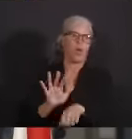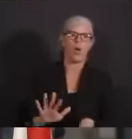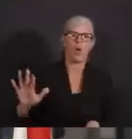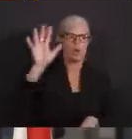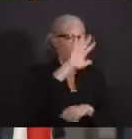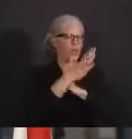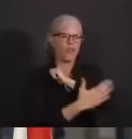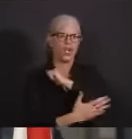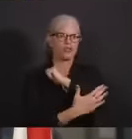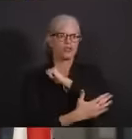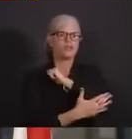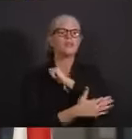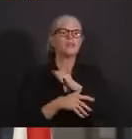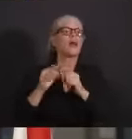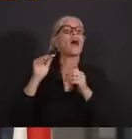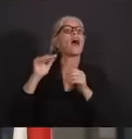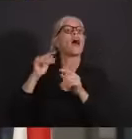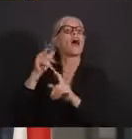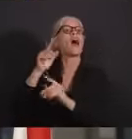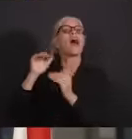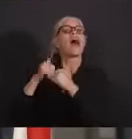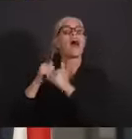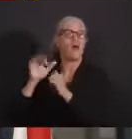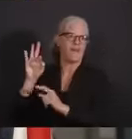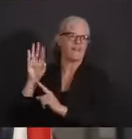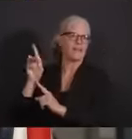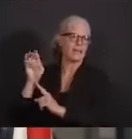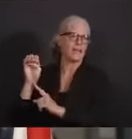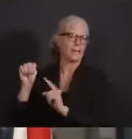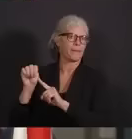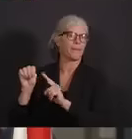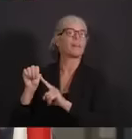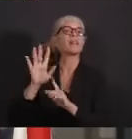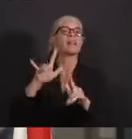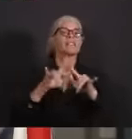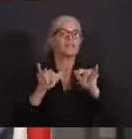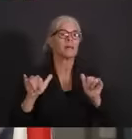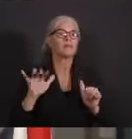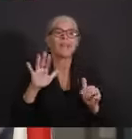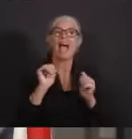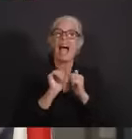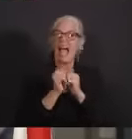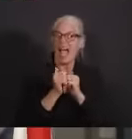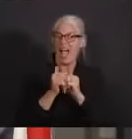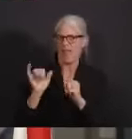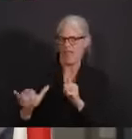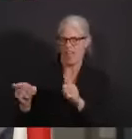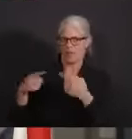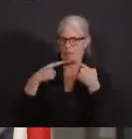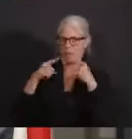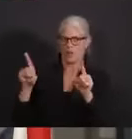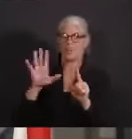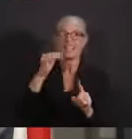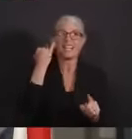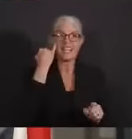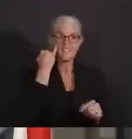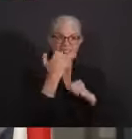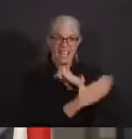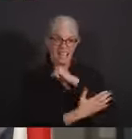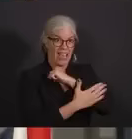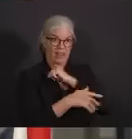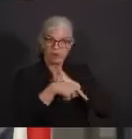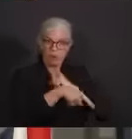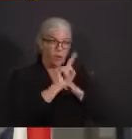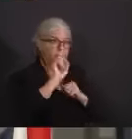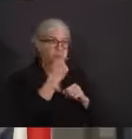Management Services, but at the same time, the mechanics of it is, if a county goes down, if a county cannot receive those 911